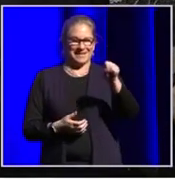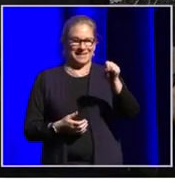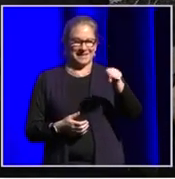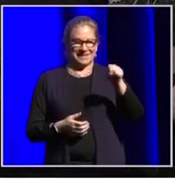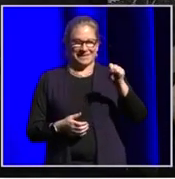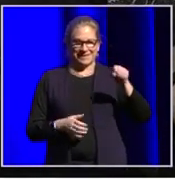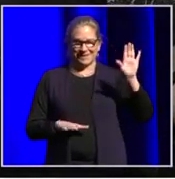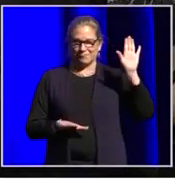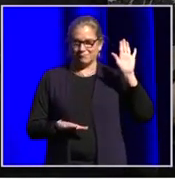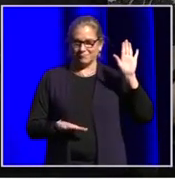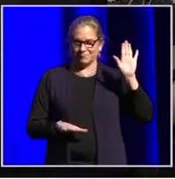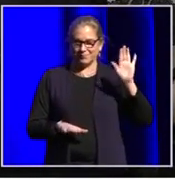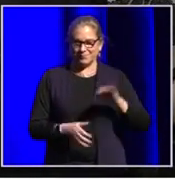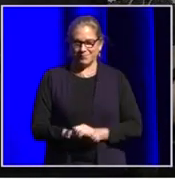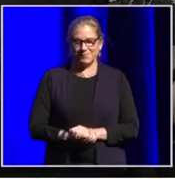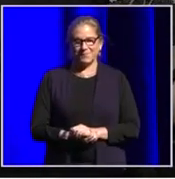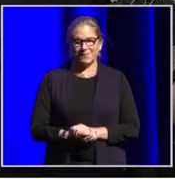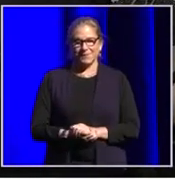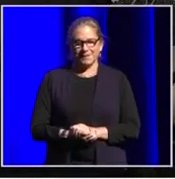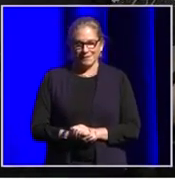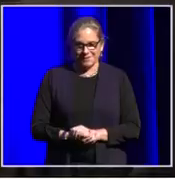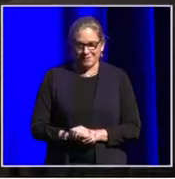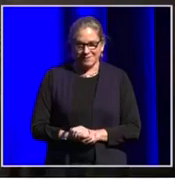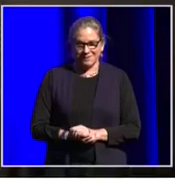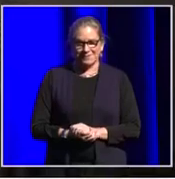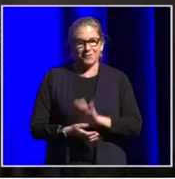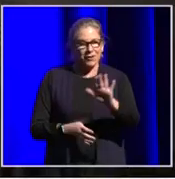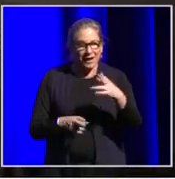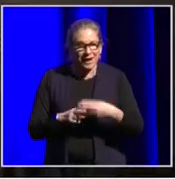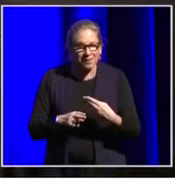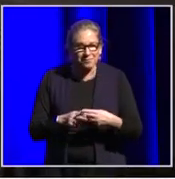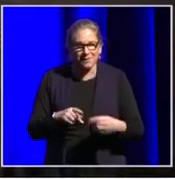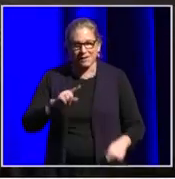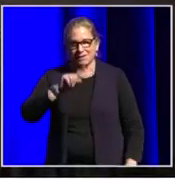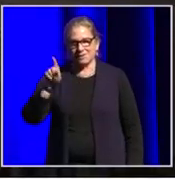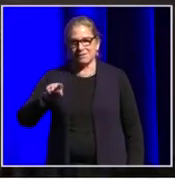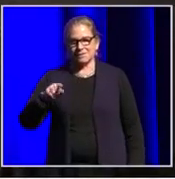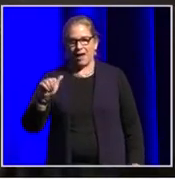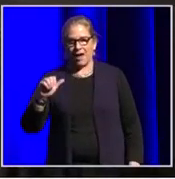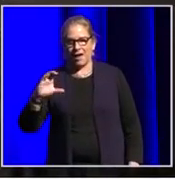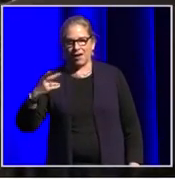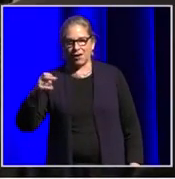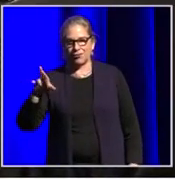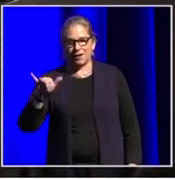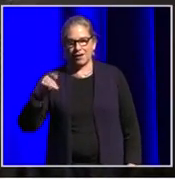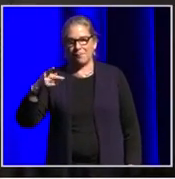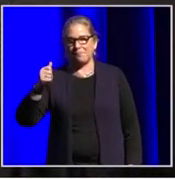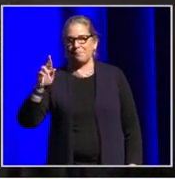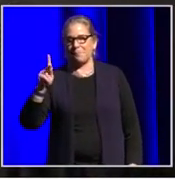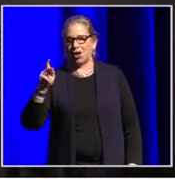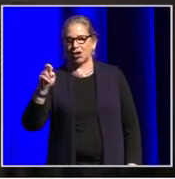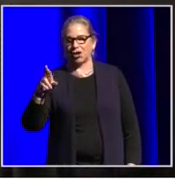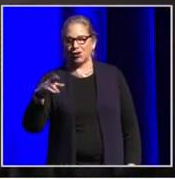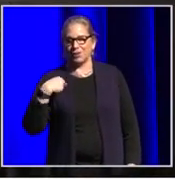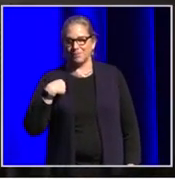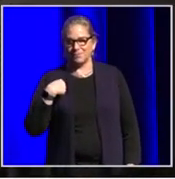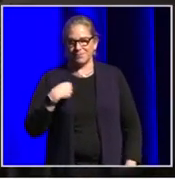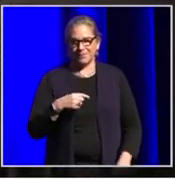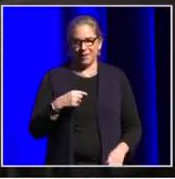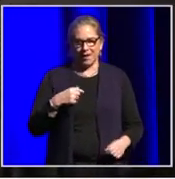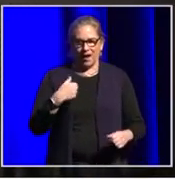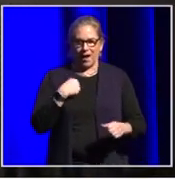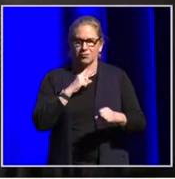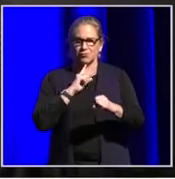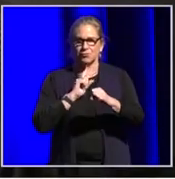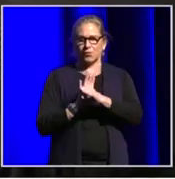me? I, state your name. I, Zachary Parker. Do solemnly swear or affirm. Do solemnly